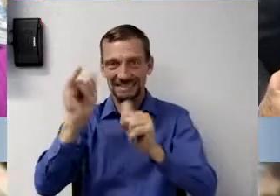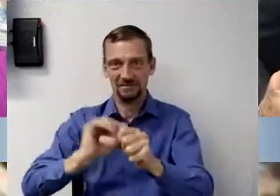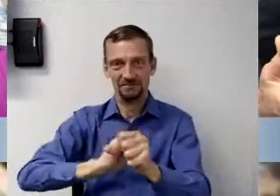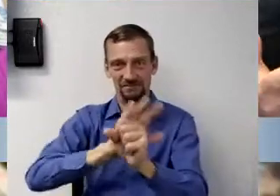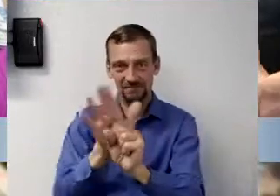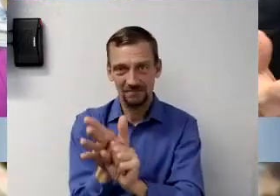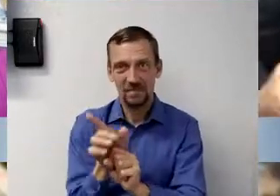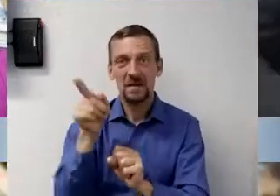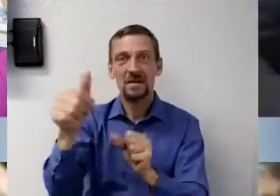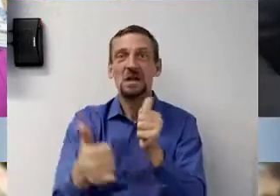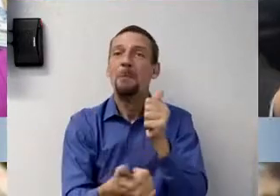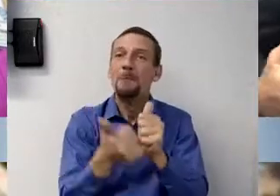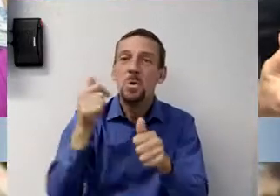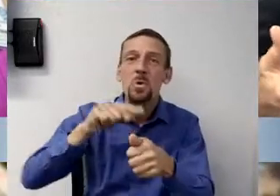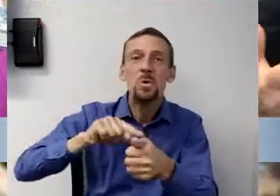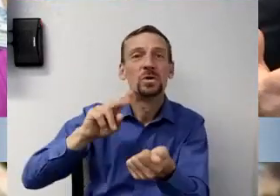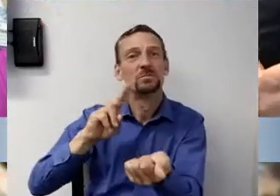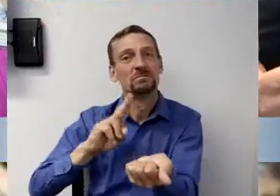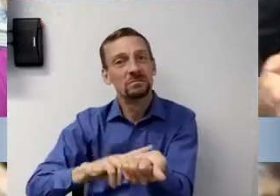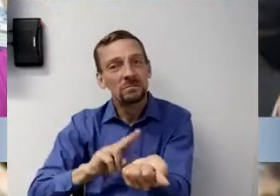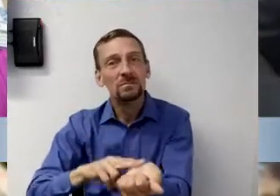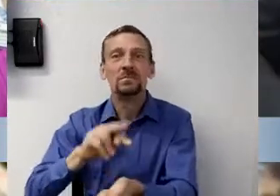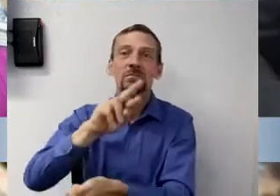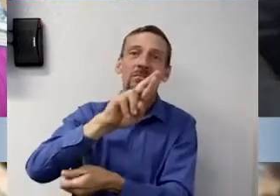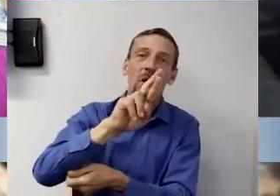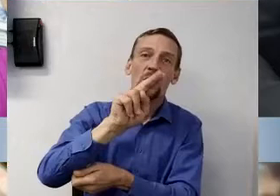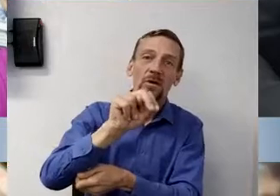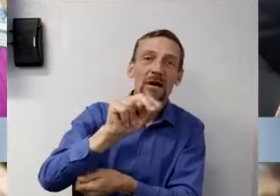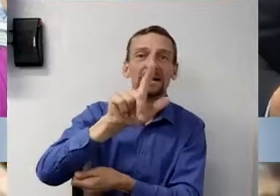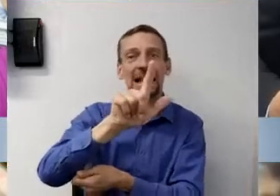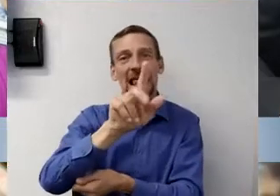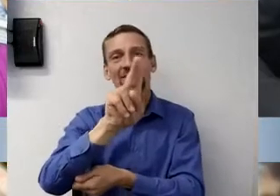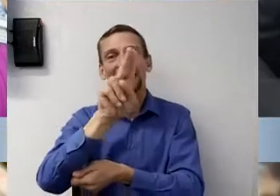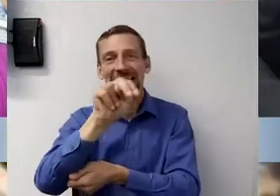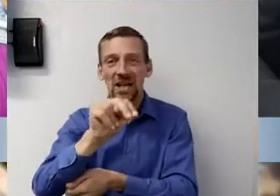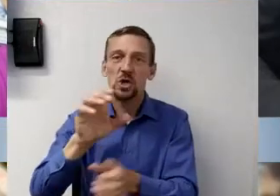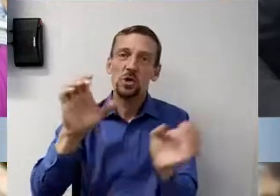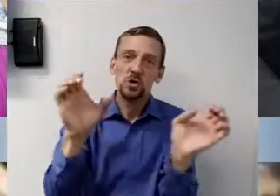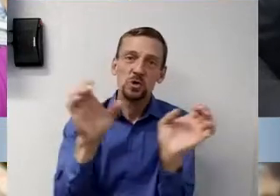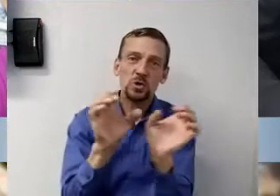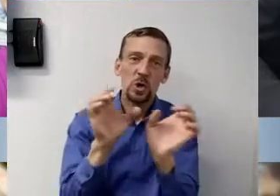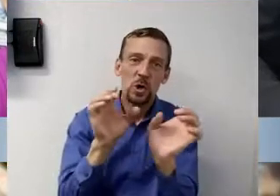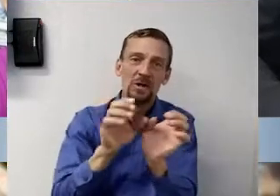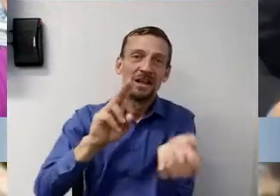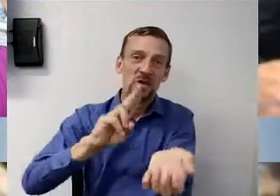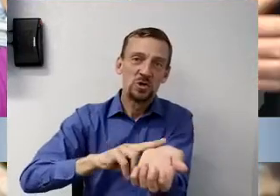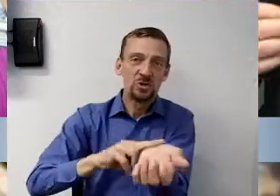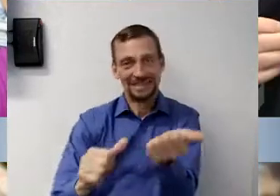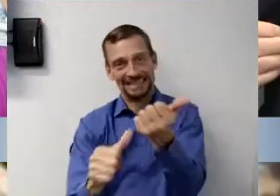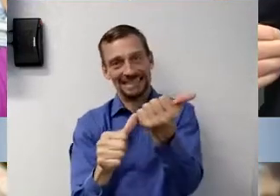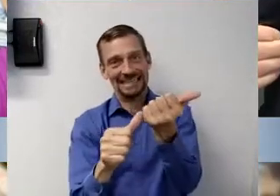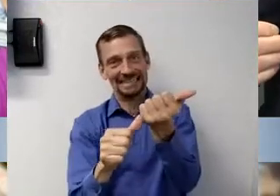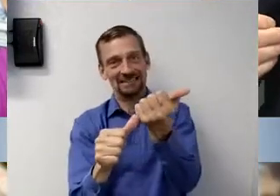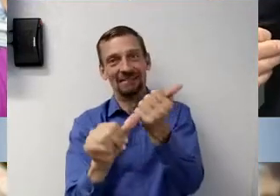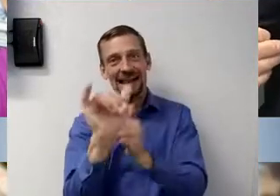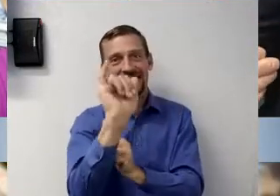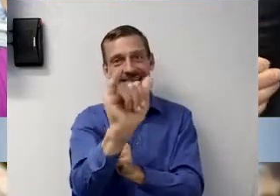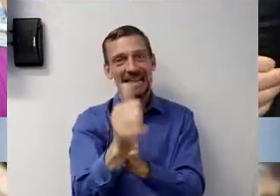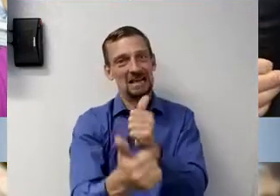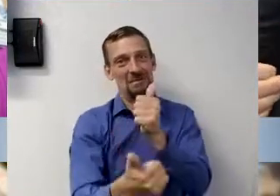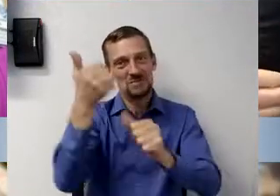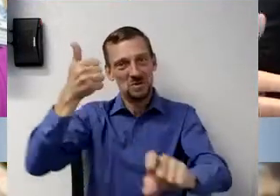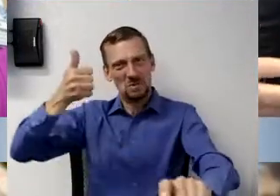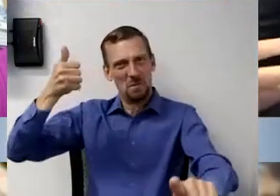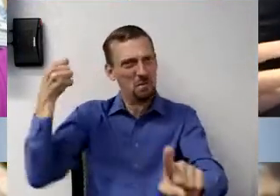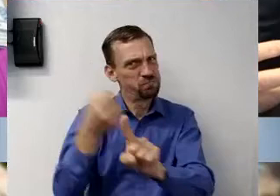are nurses, RNs, LVNs, certified nursing assistants, and obviously that's what's having the biggest